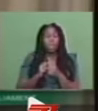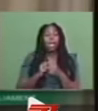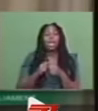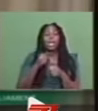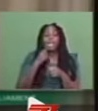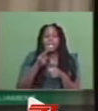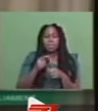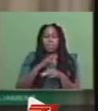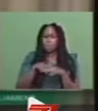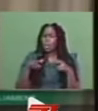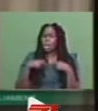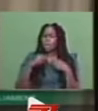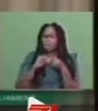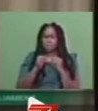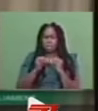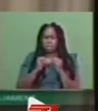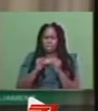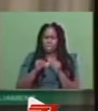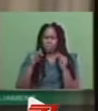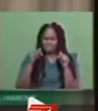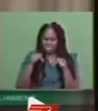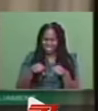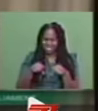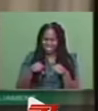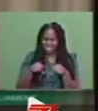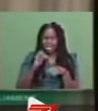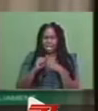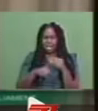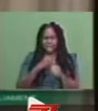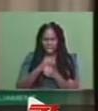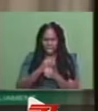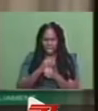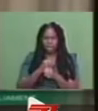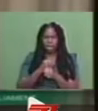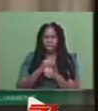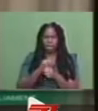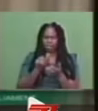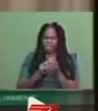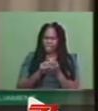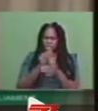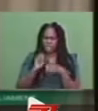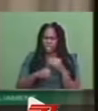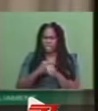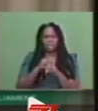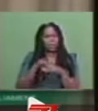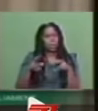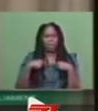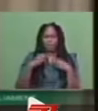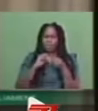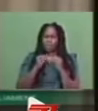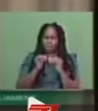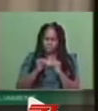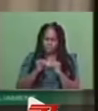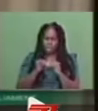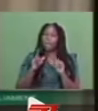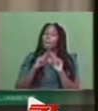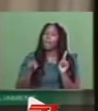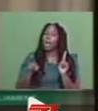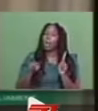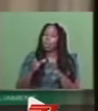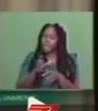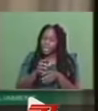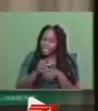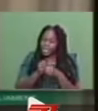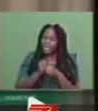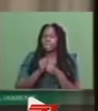the fiscal year that has just ended, because we only get these, we don't get it from the government. We only get it when the Auditor General publishes that